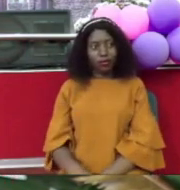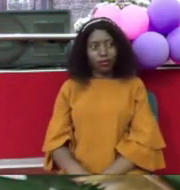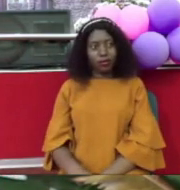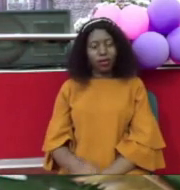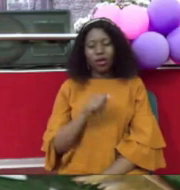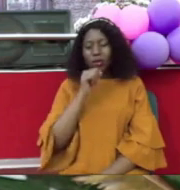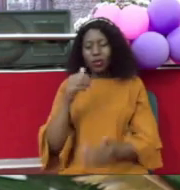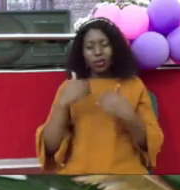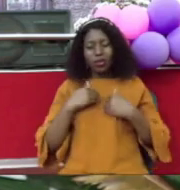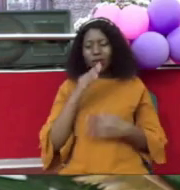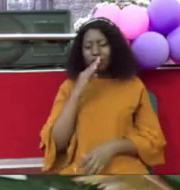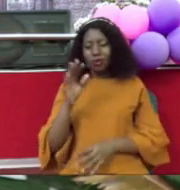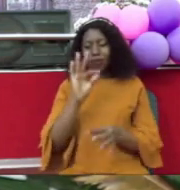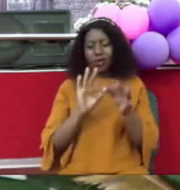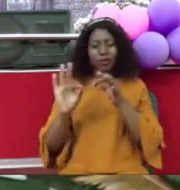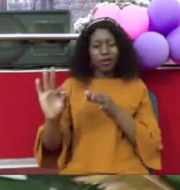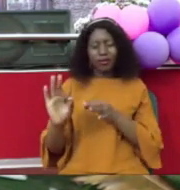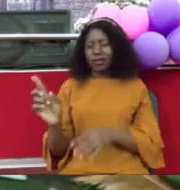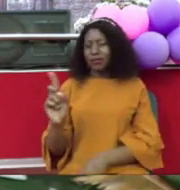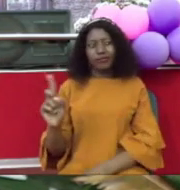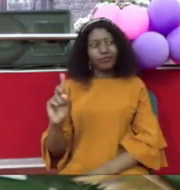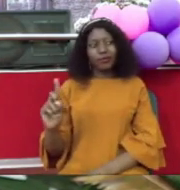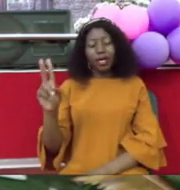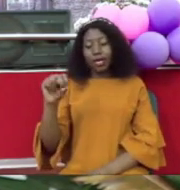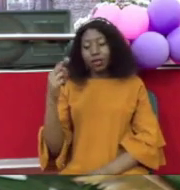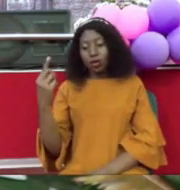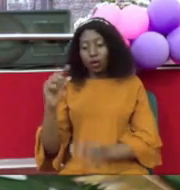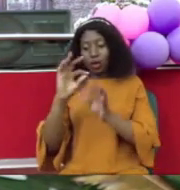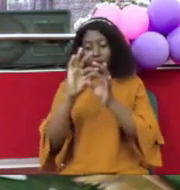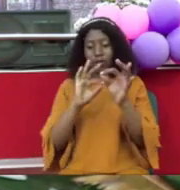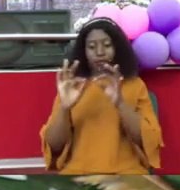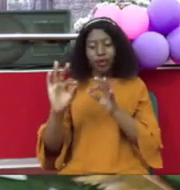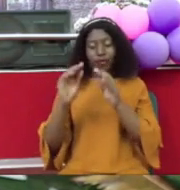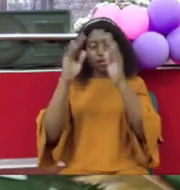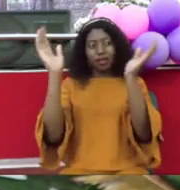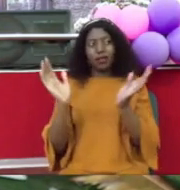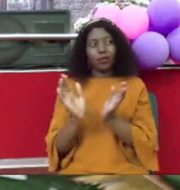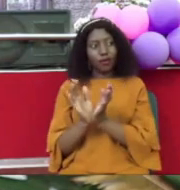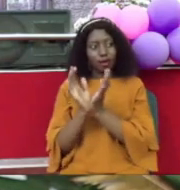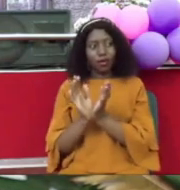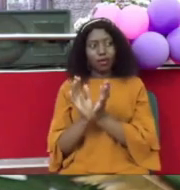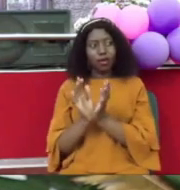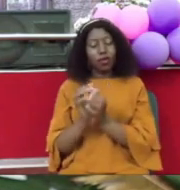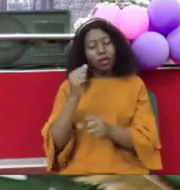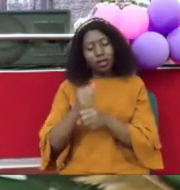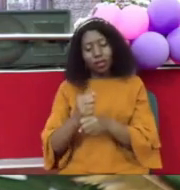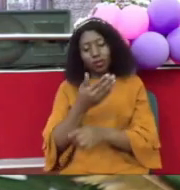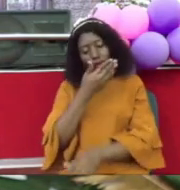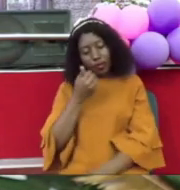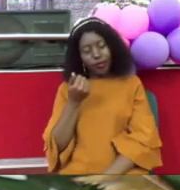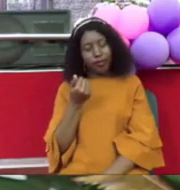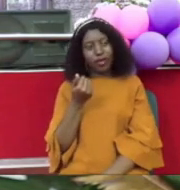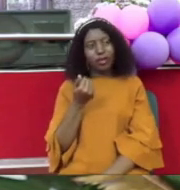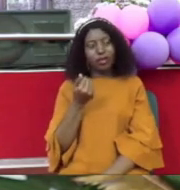are no perfect people in the universe. Hakuna watu walio wakamilifu hapa duniani. So just do the best you know how. You